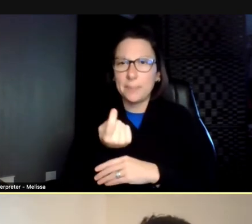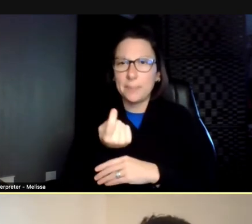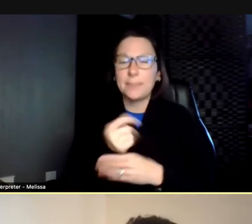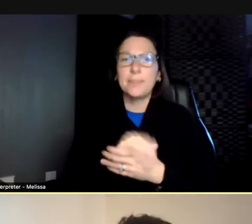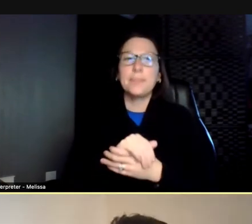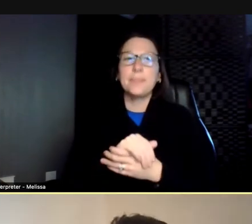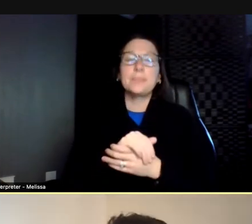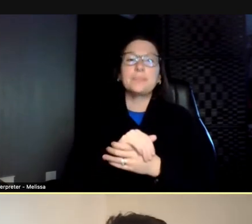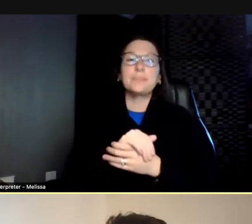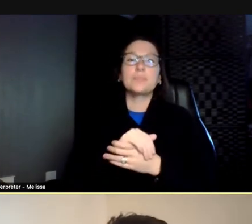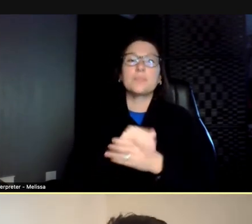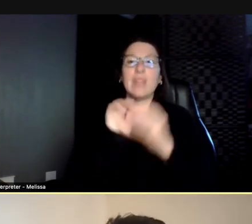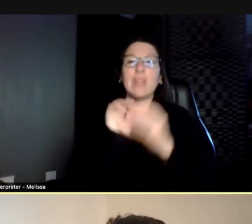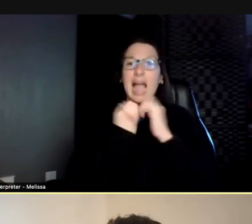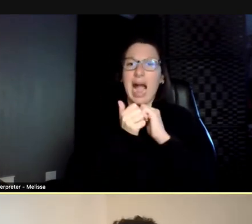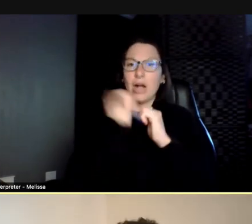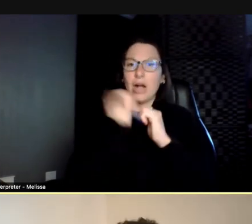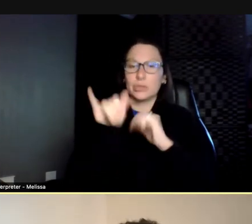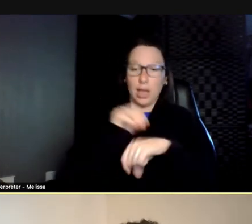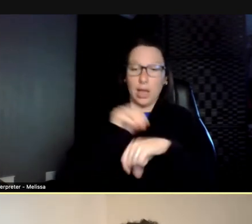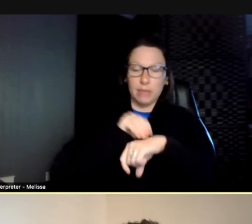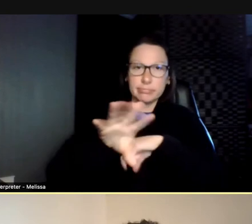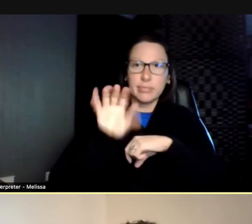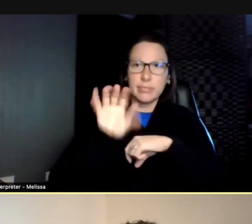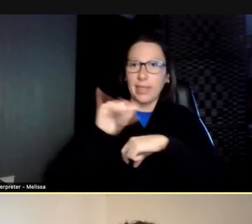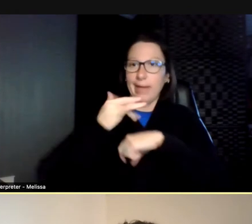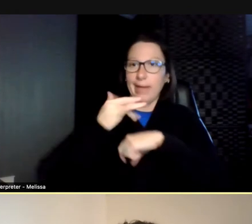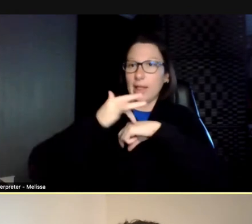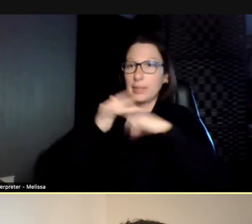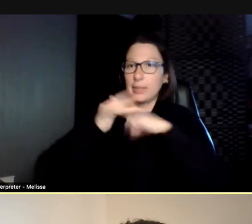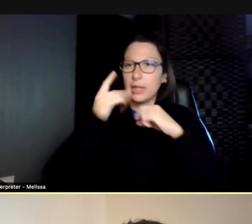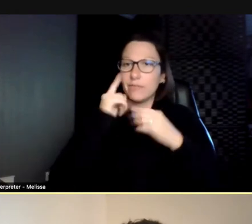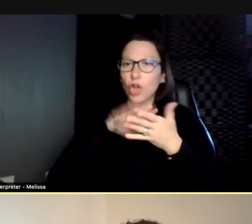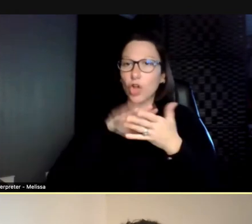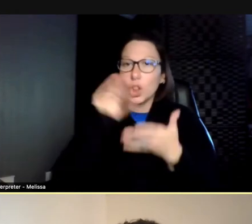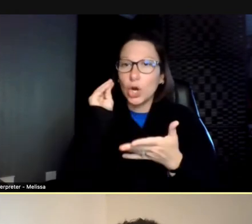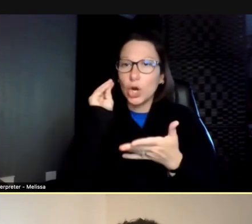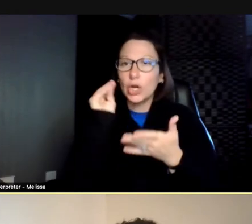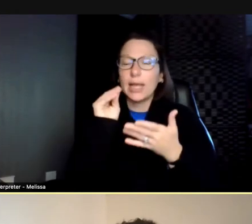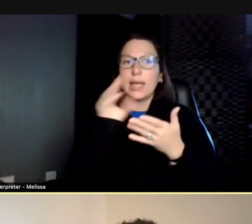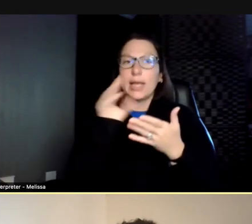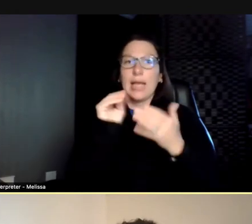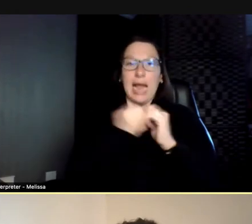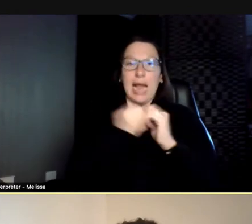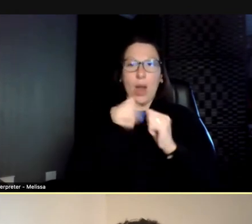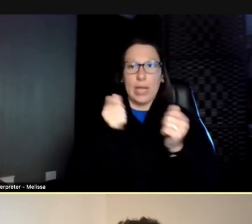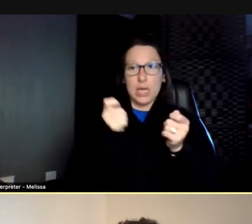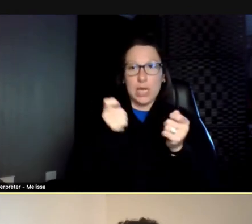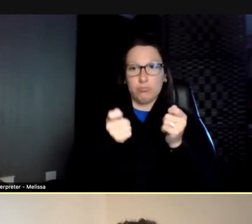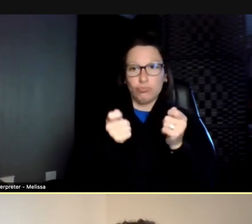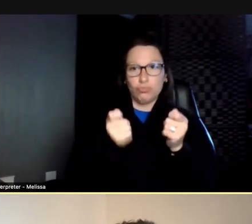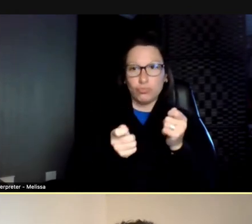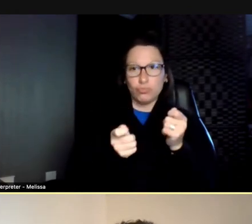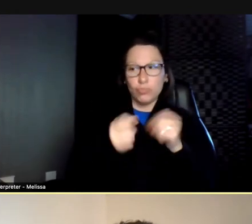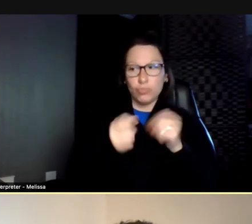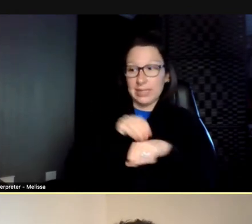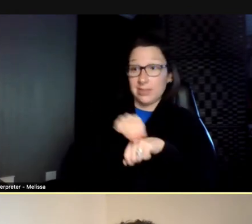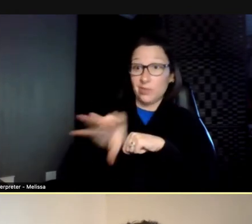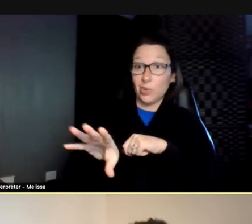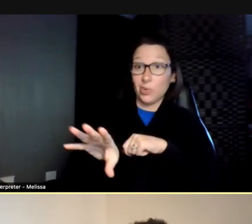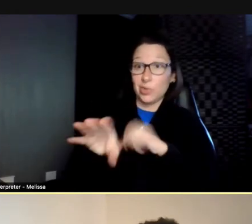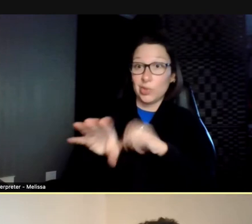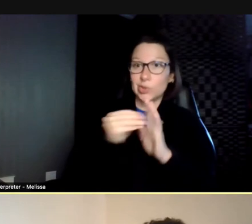have on availability for learning, and how can adaptations to these characteristics influence the